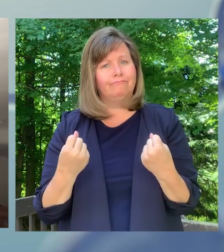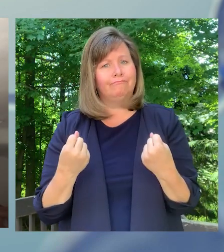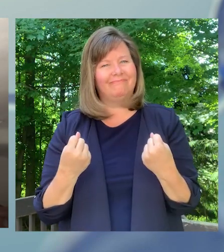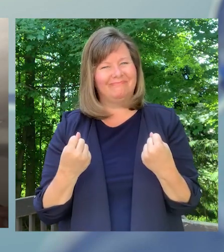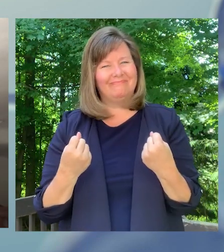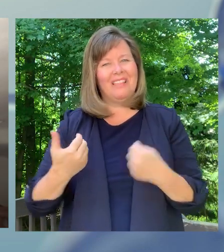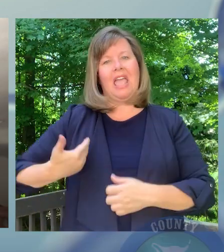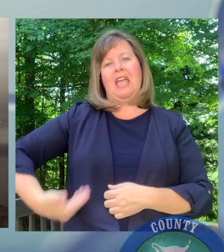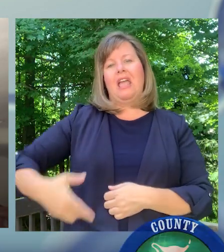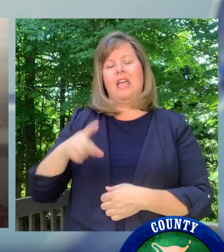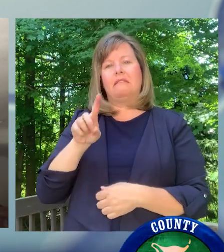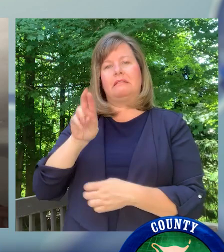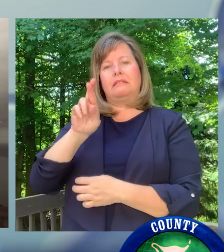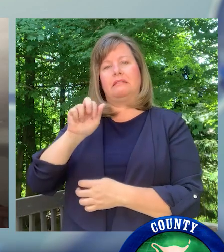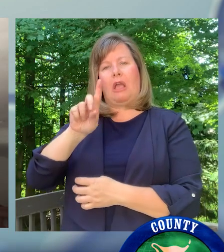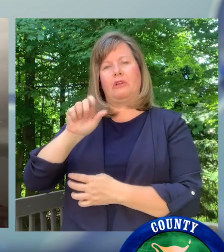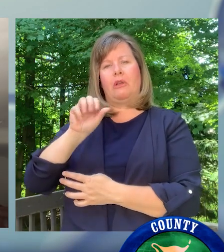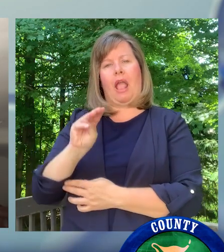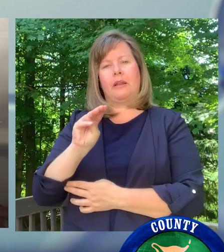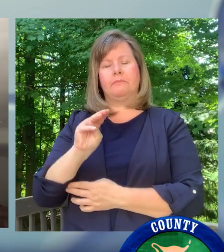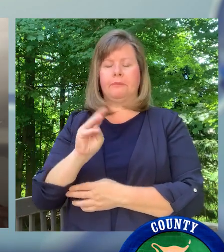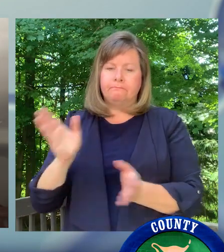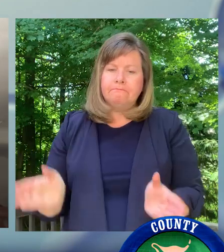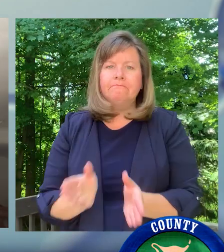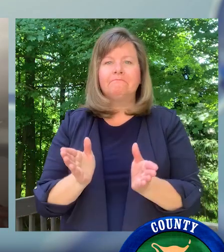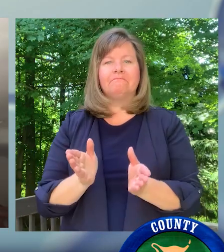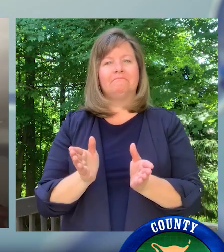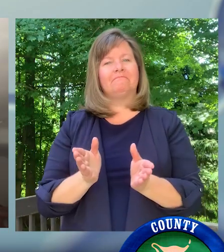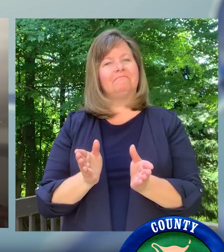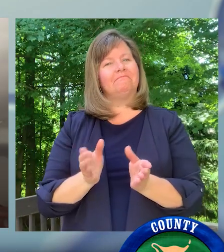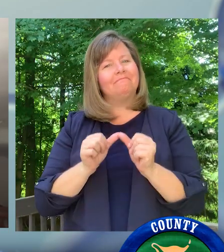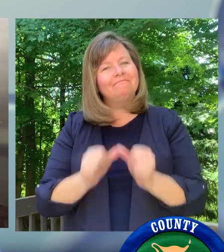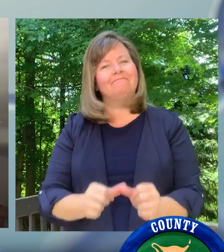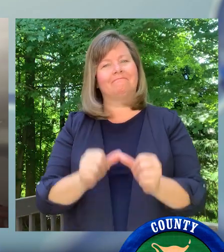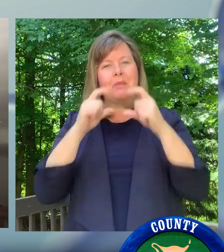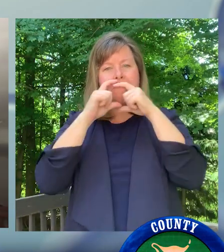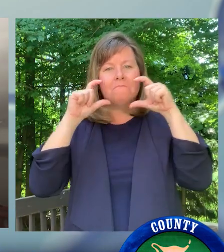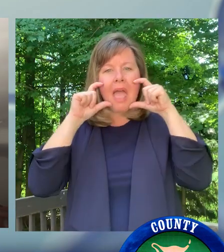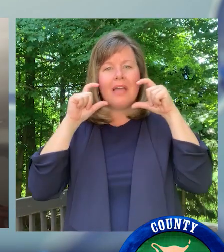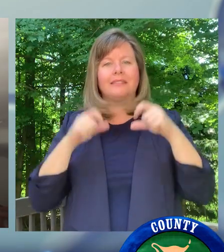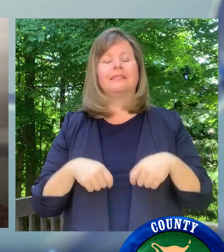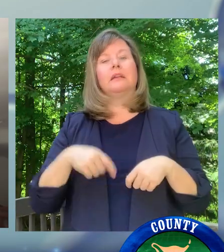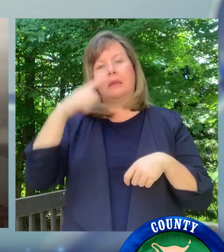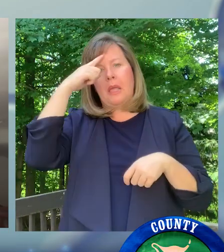So I'm Dr. Adam London, Director of the Kent County Health Department, encouraging you to wear masks